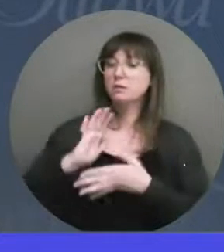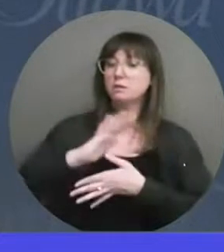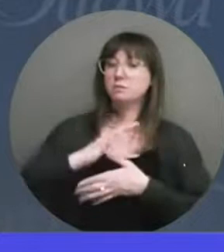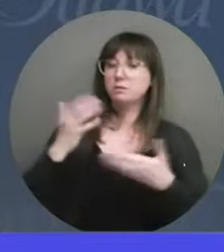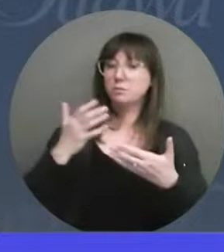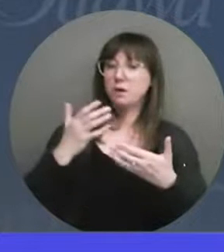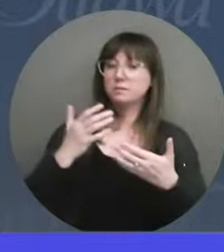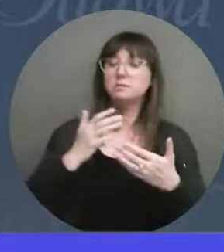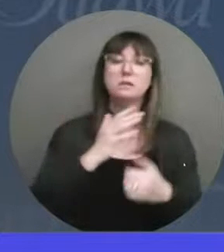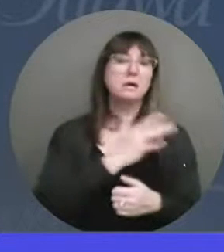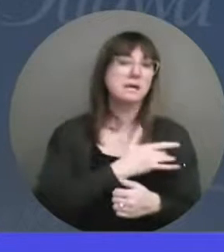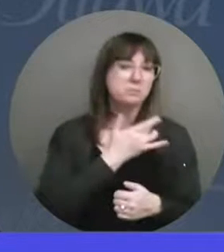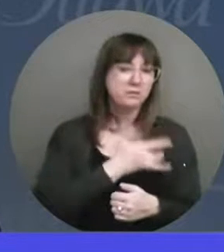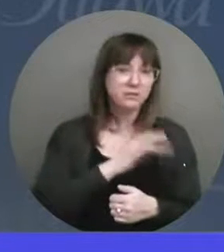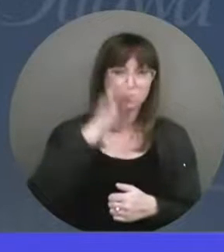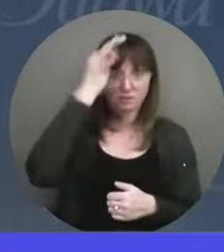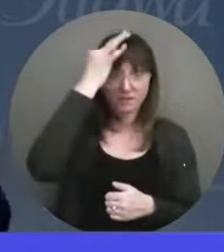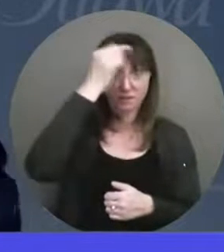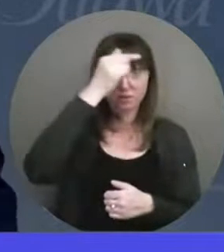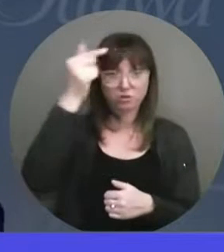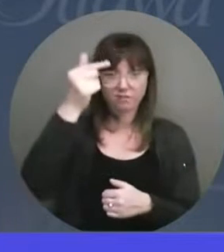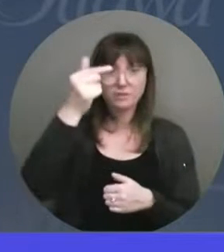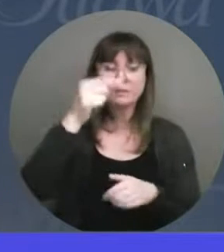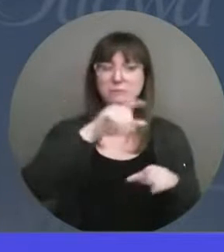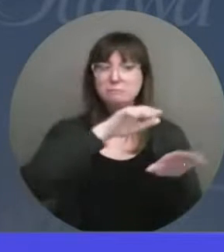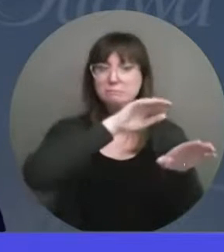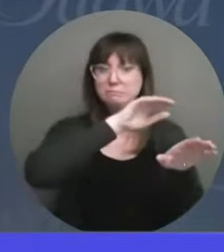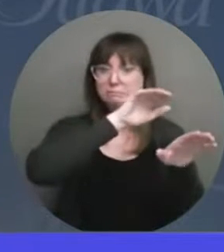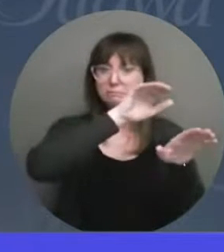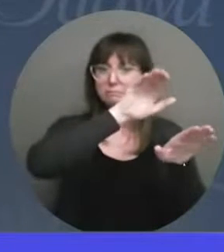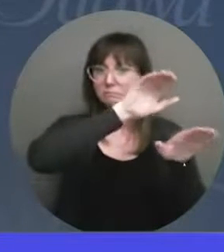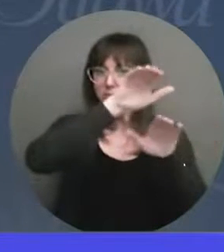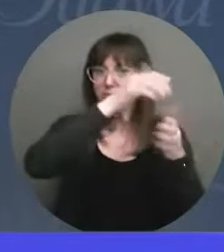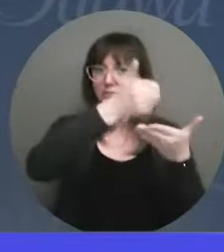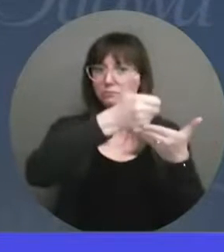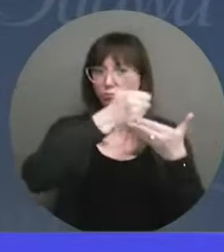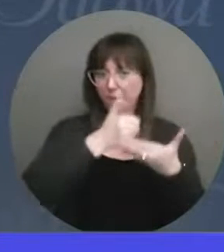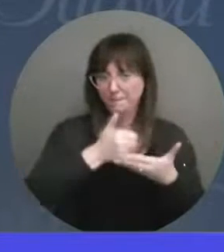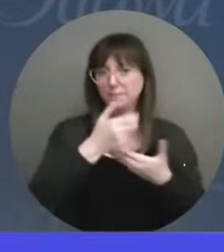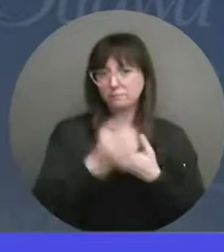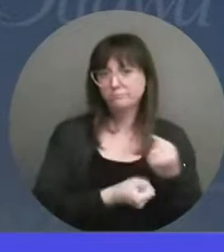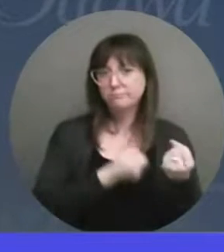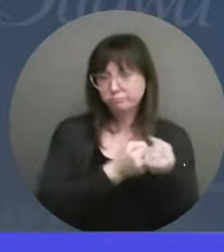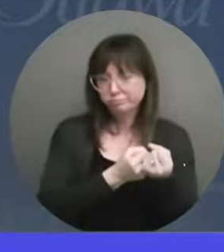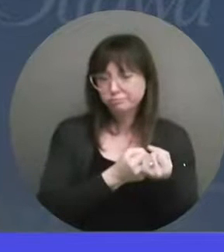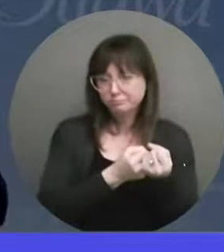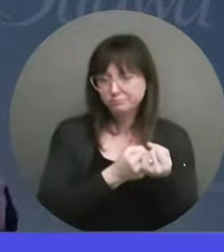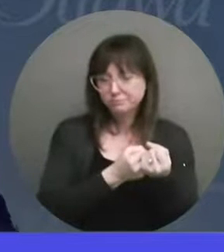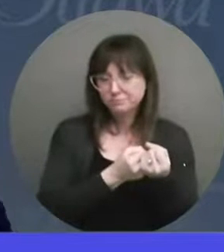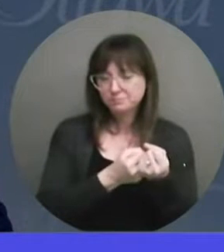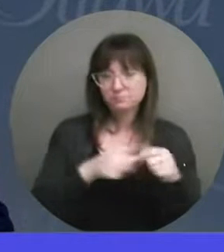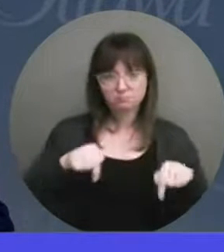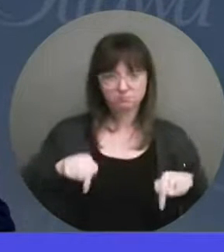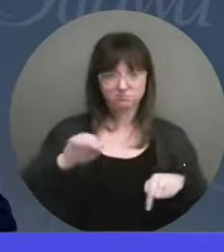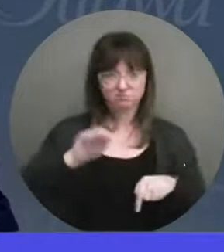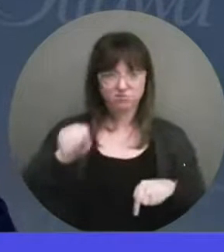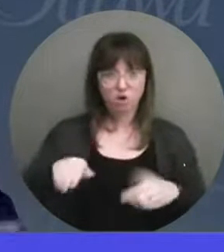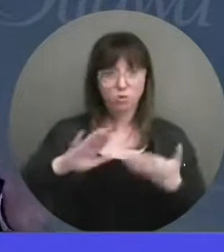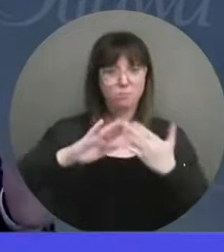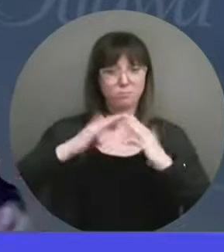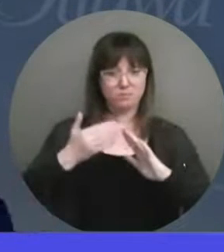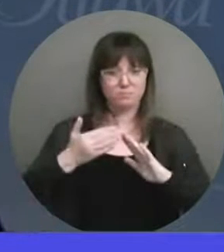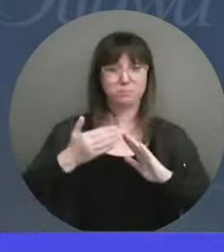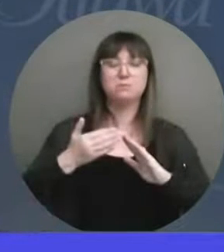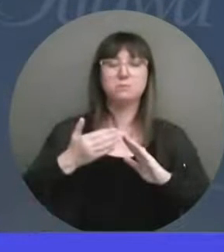of government to work together to come up with the money, because as a municipality, we're not in